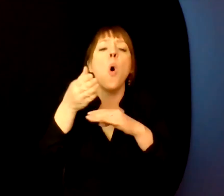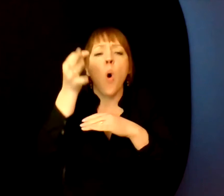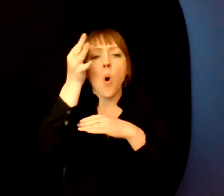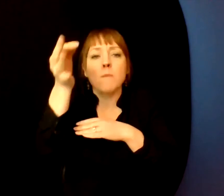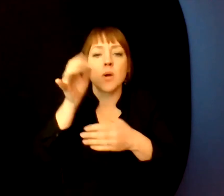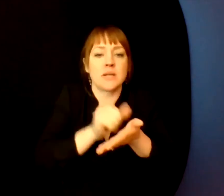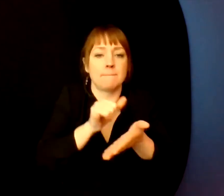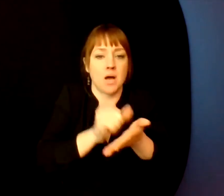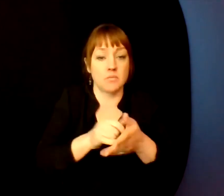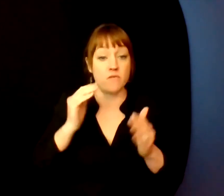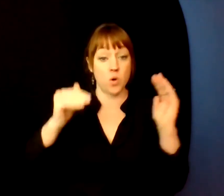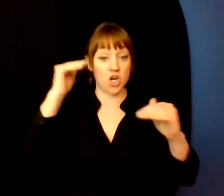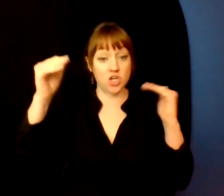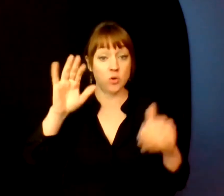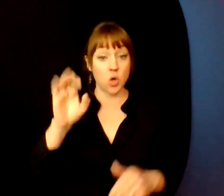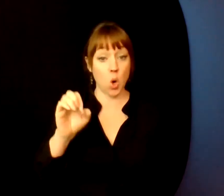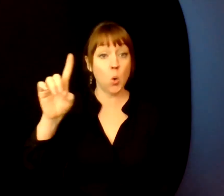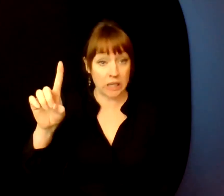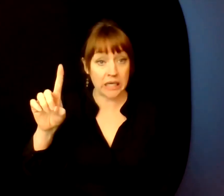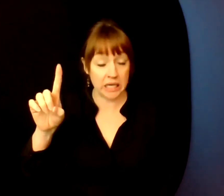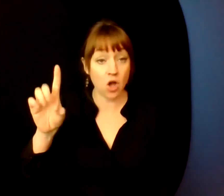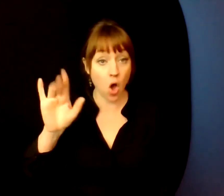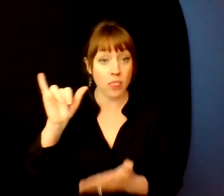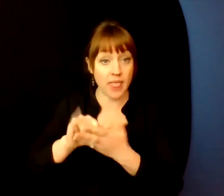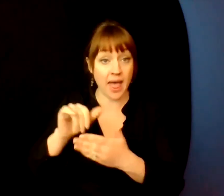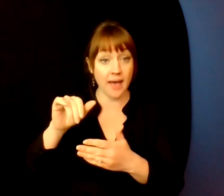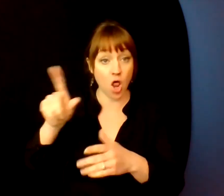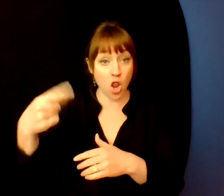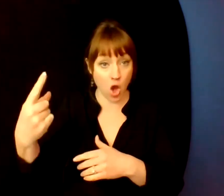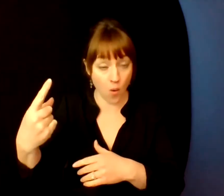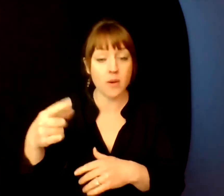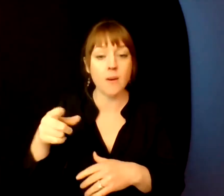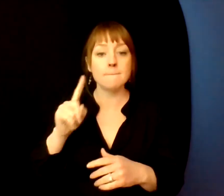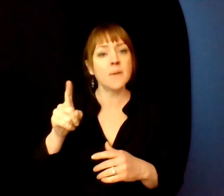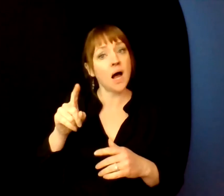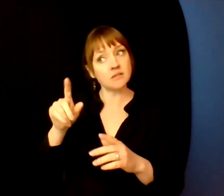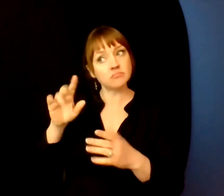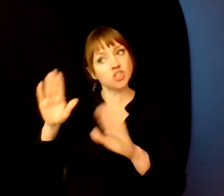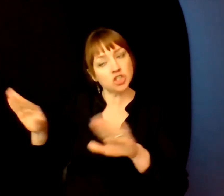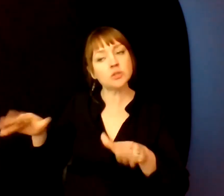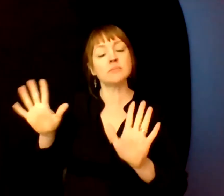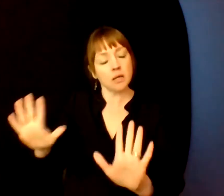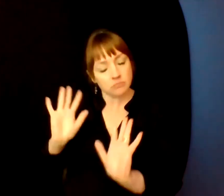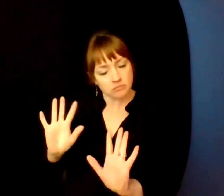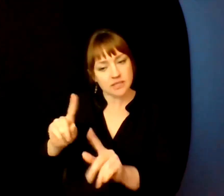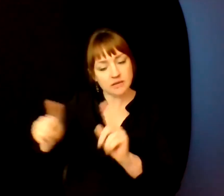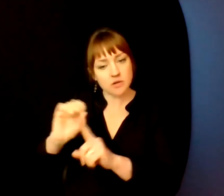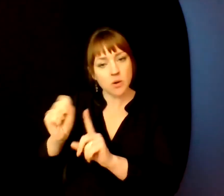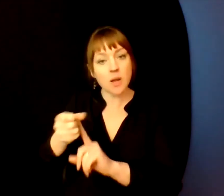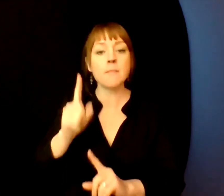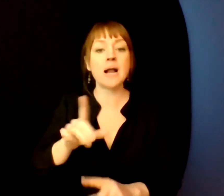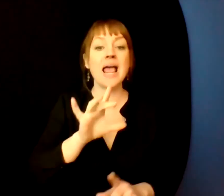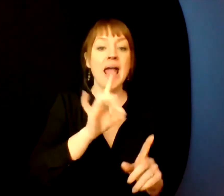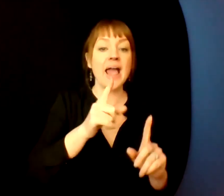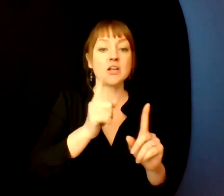buprenorphine alone. It is dangerous for children, so we have to be careful with that, but there are no requirements for doing 8 to 24 hours of